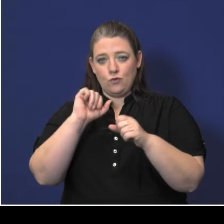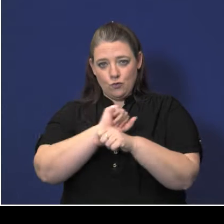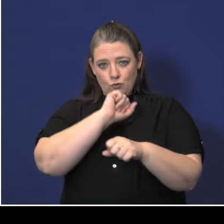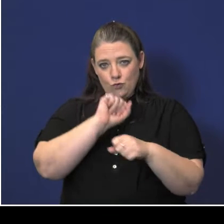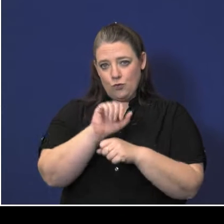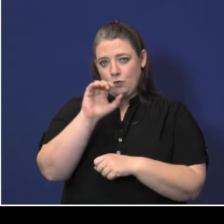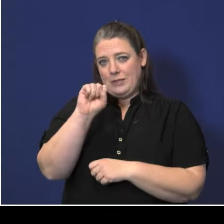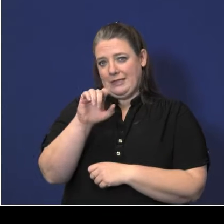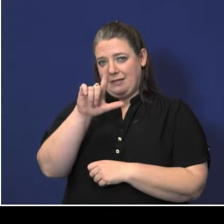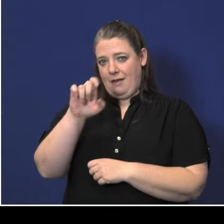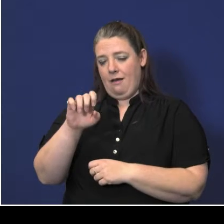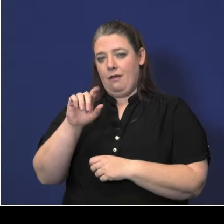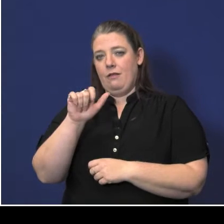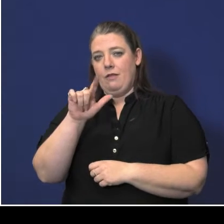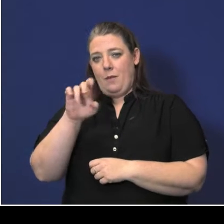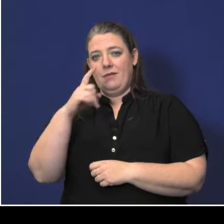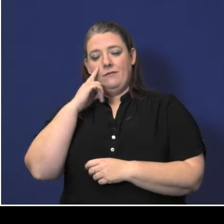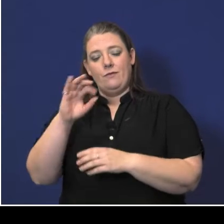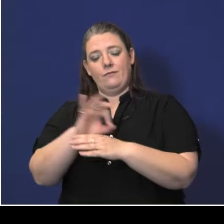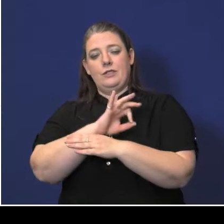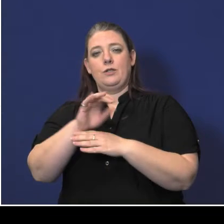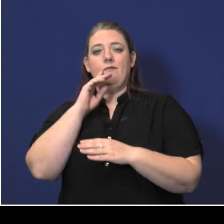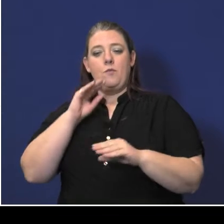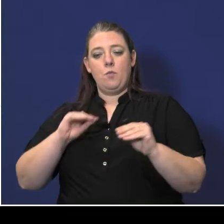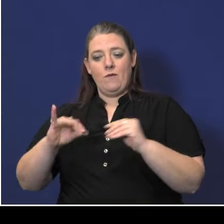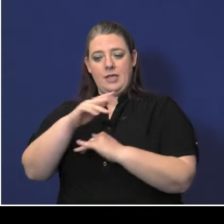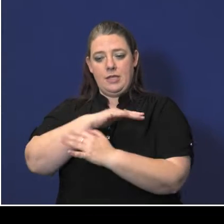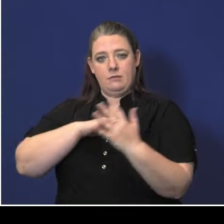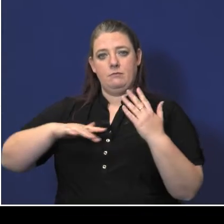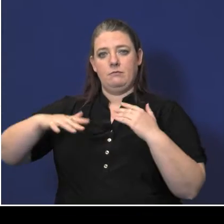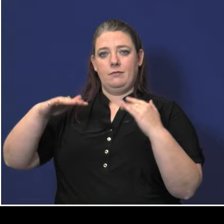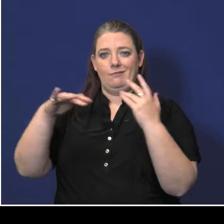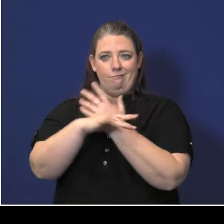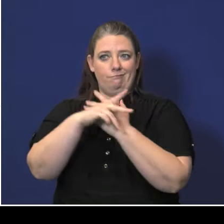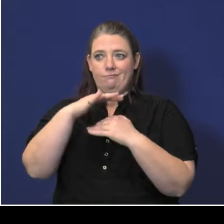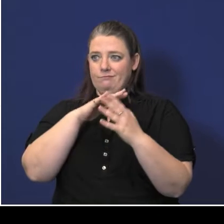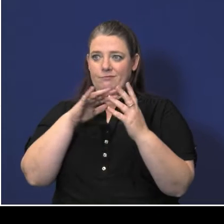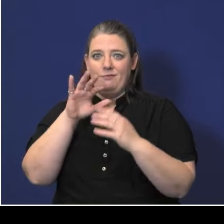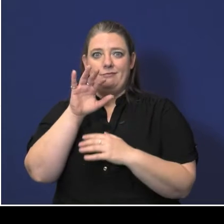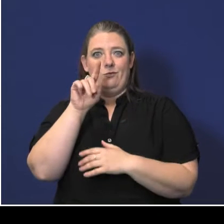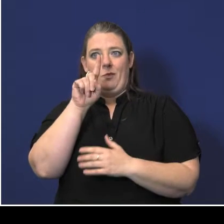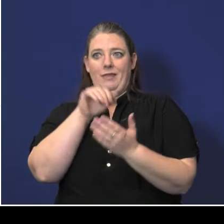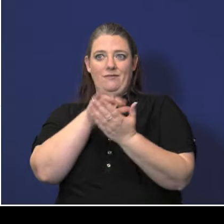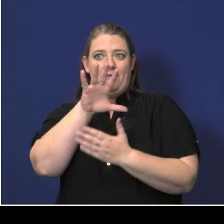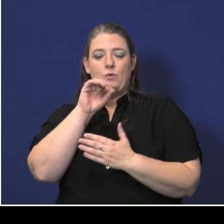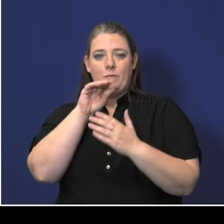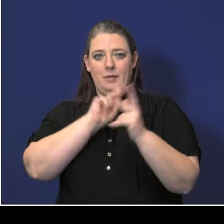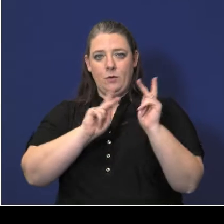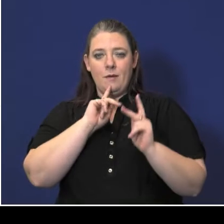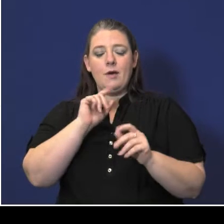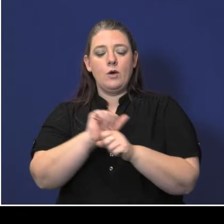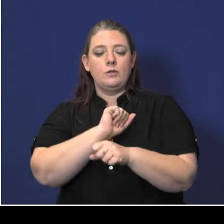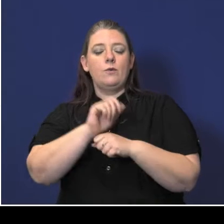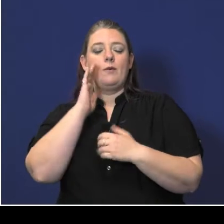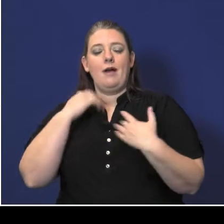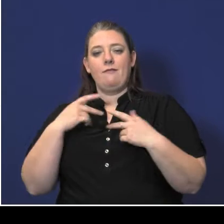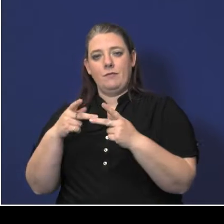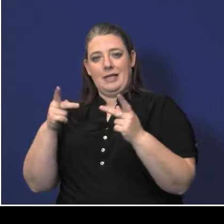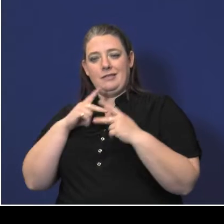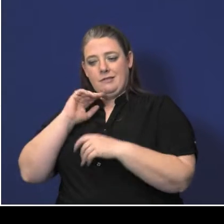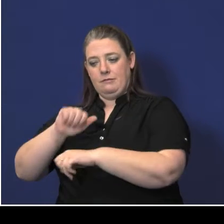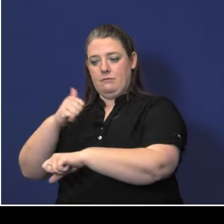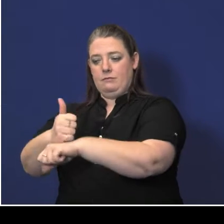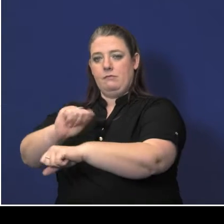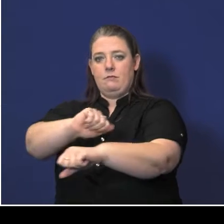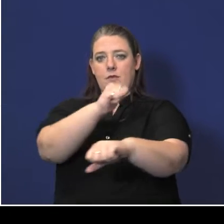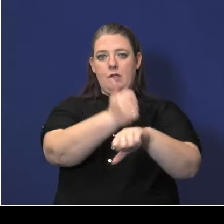is not only for the pre-function and for the movement of, like we're saying, 1,500 people, but as well, there will be spaces actually allocated for